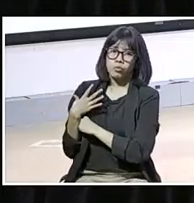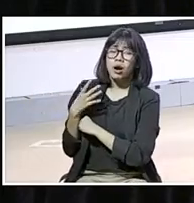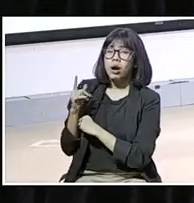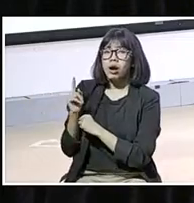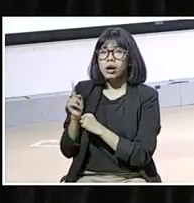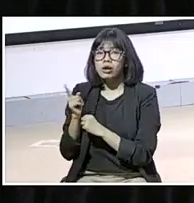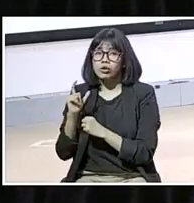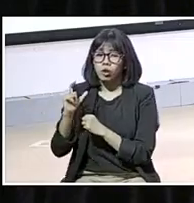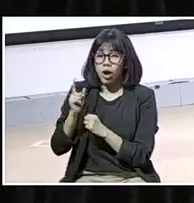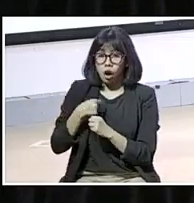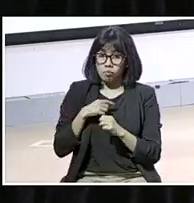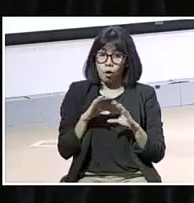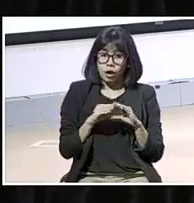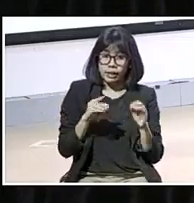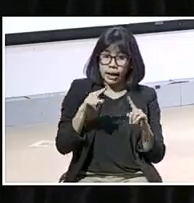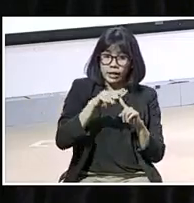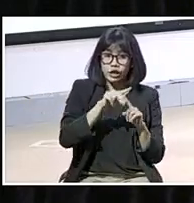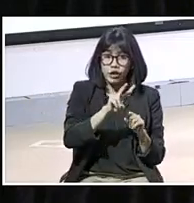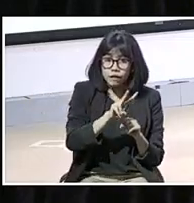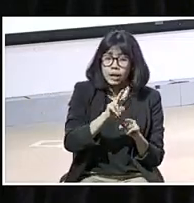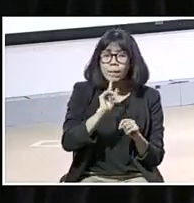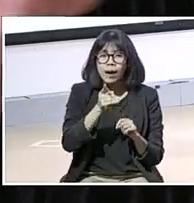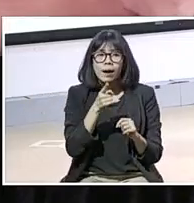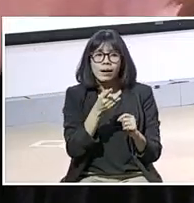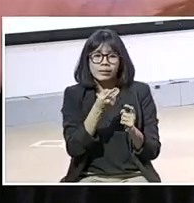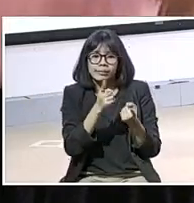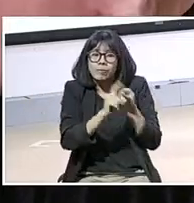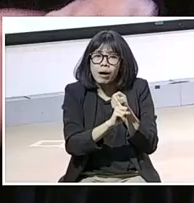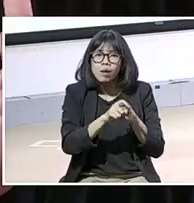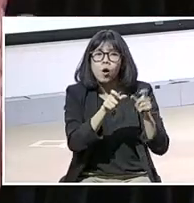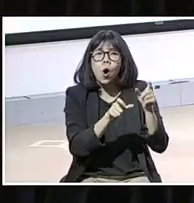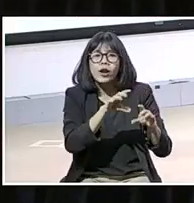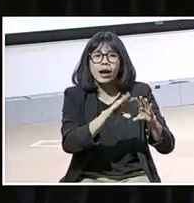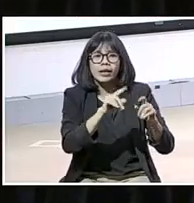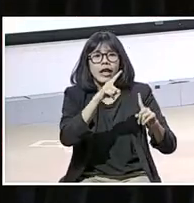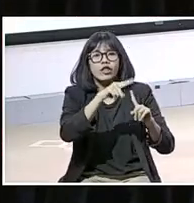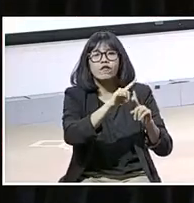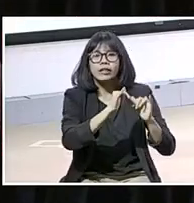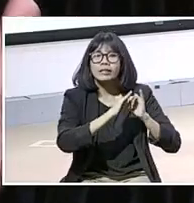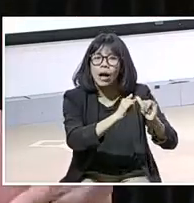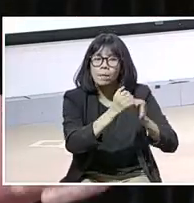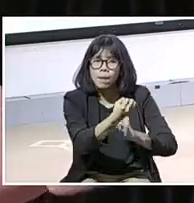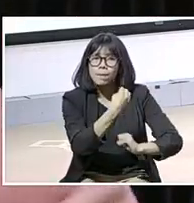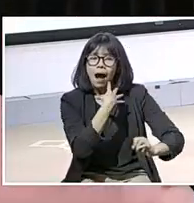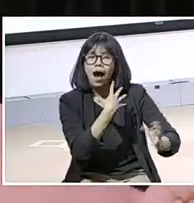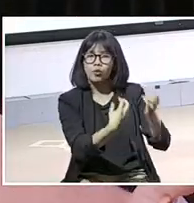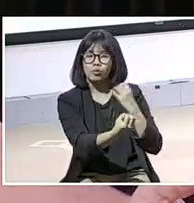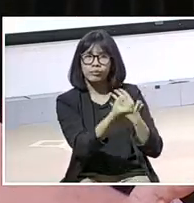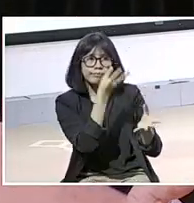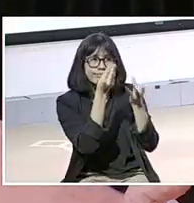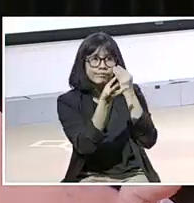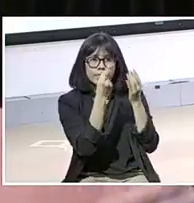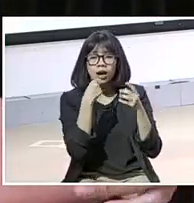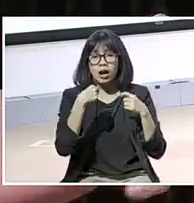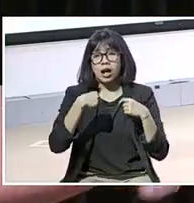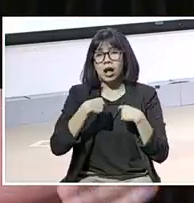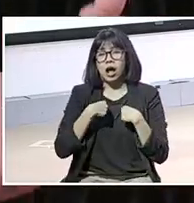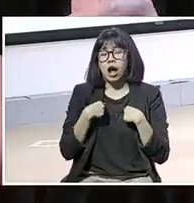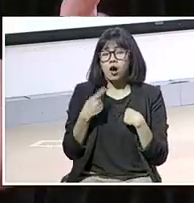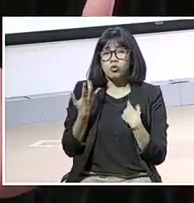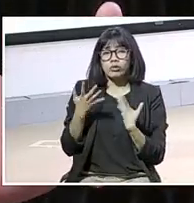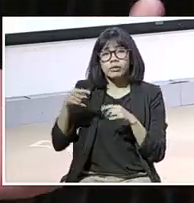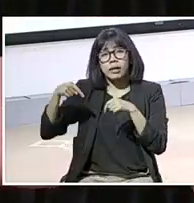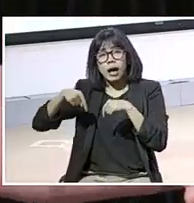TV. I was a college basketball analyst, so I would watch that, but I wanted to learn how to be a better TV analyst. Mm-hmm. Okay, then when